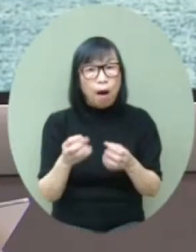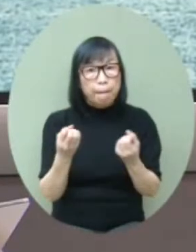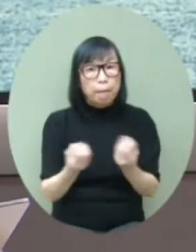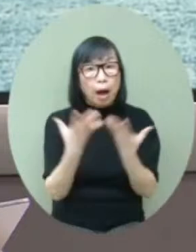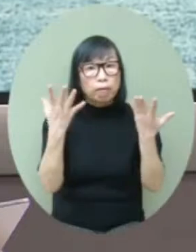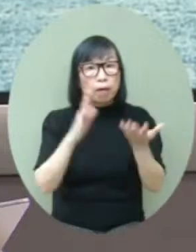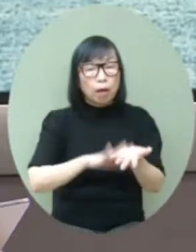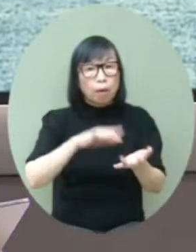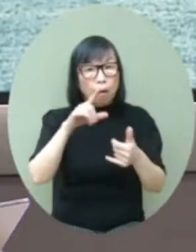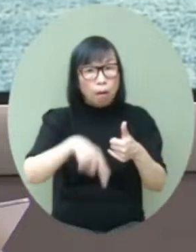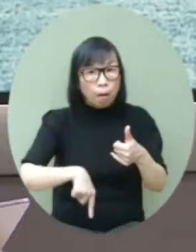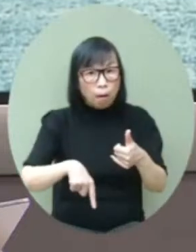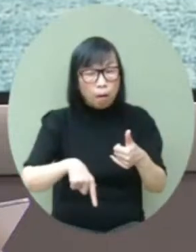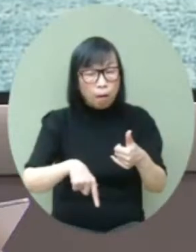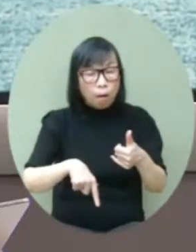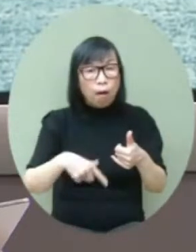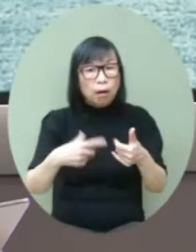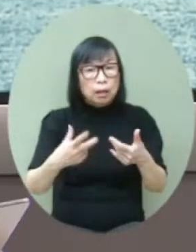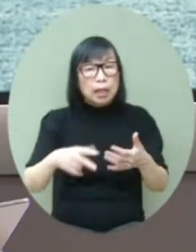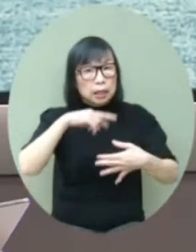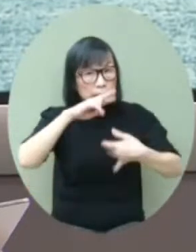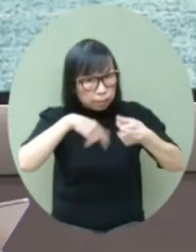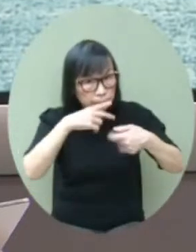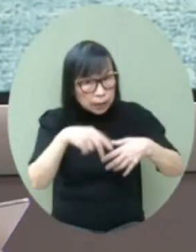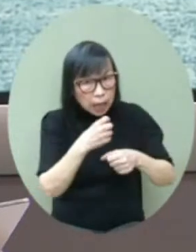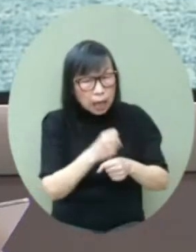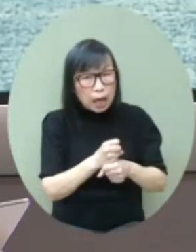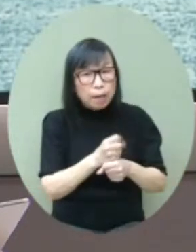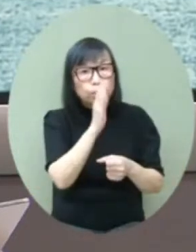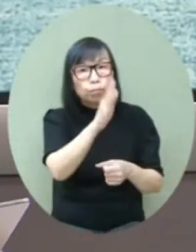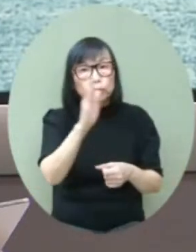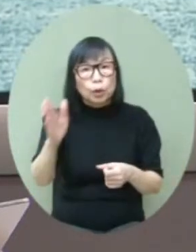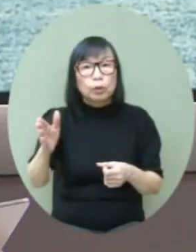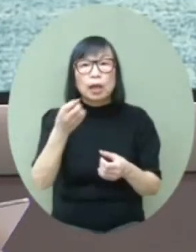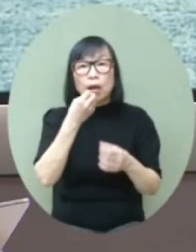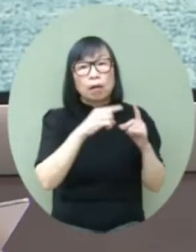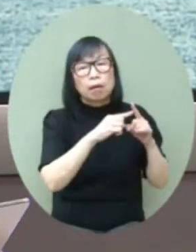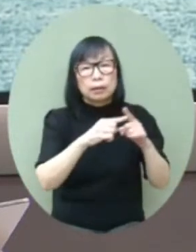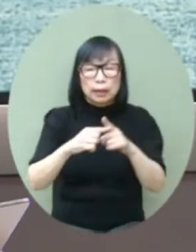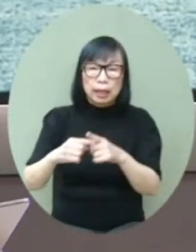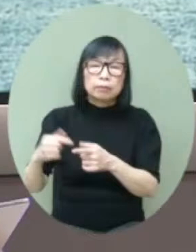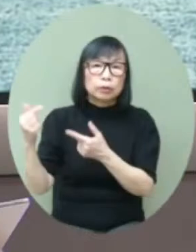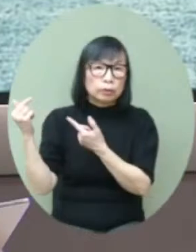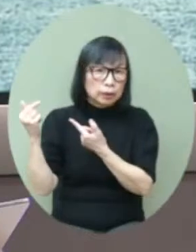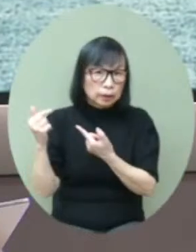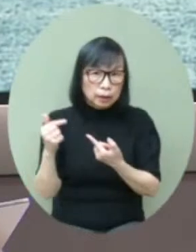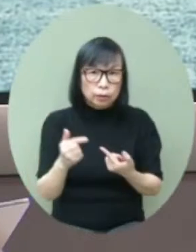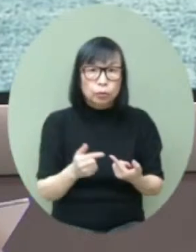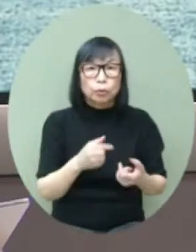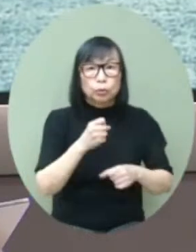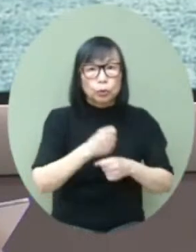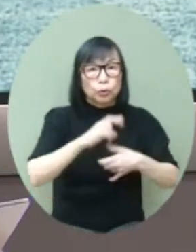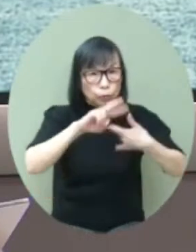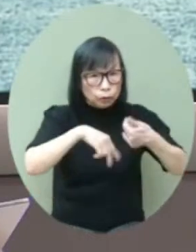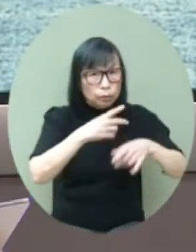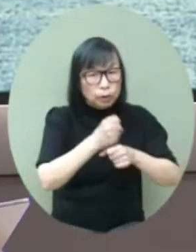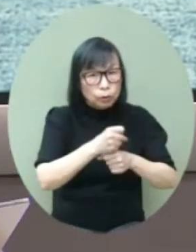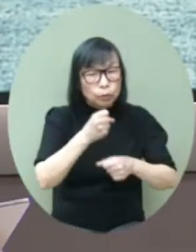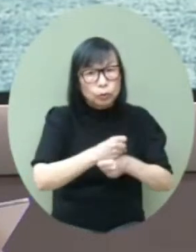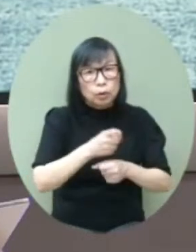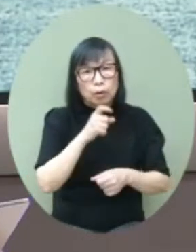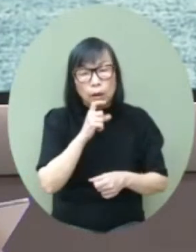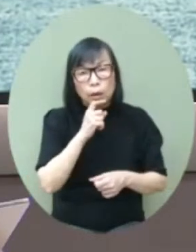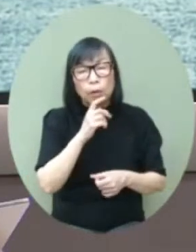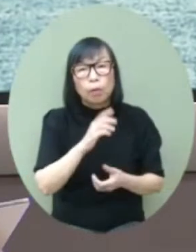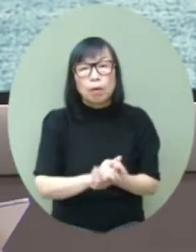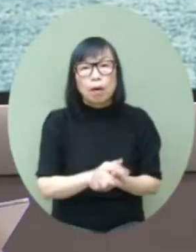But for some of the outbreak and for persons who need to be quarantined, we are